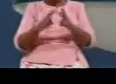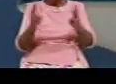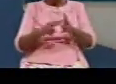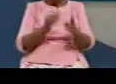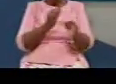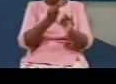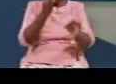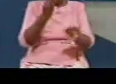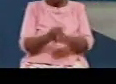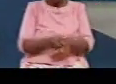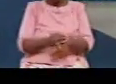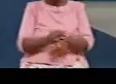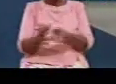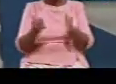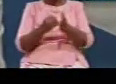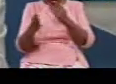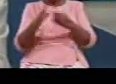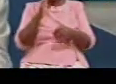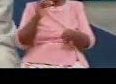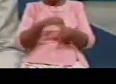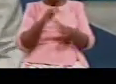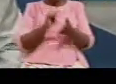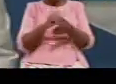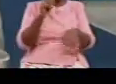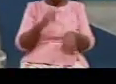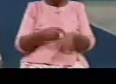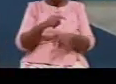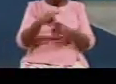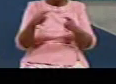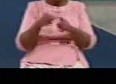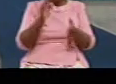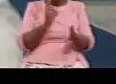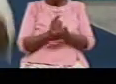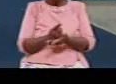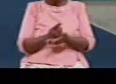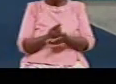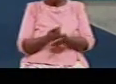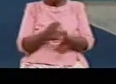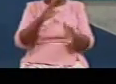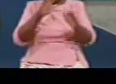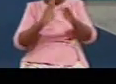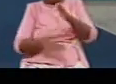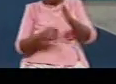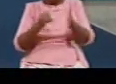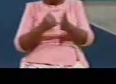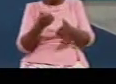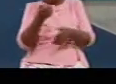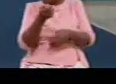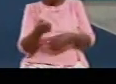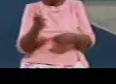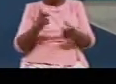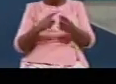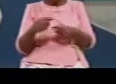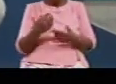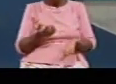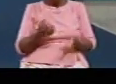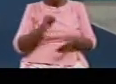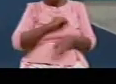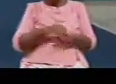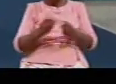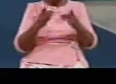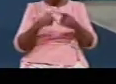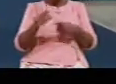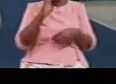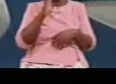it may be at that time when you let down a little, when you say, I don't want to be odd, I don't want to be